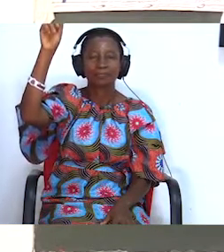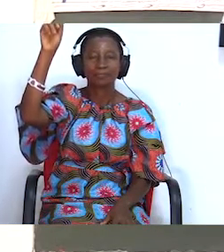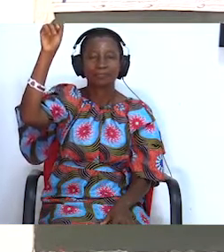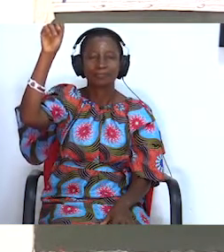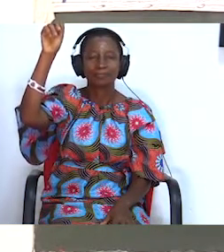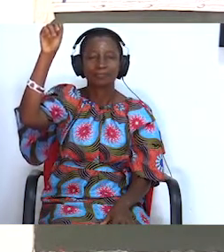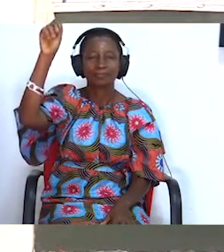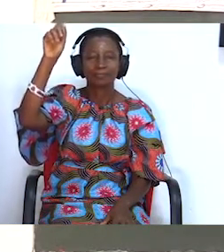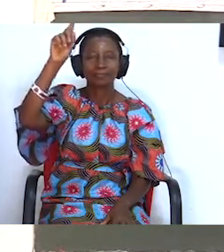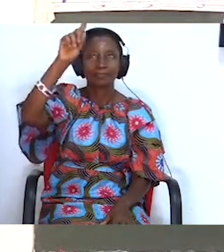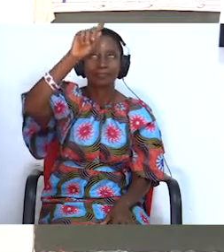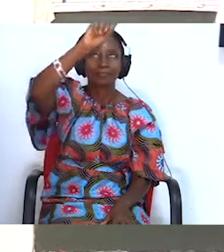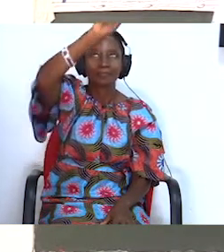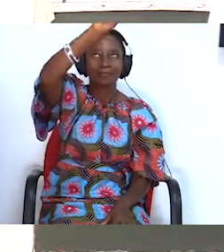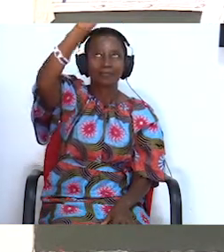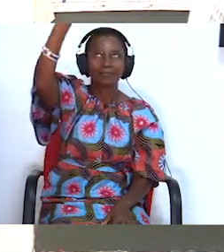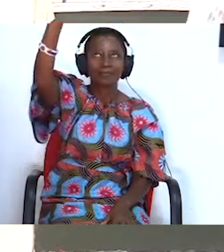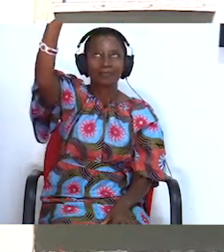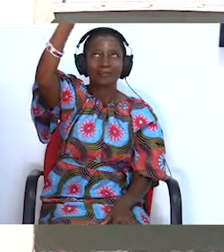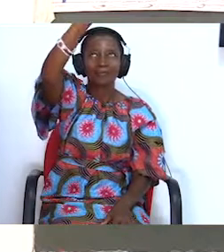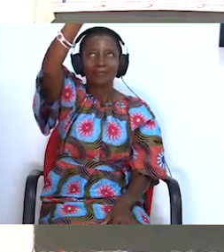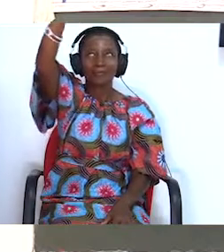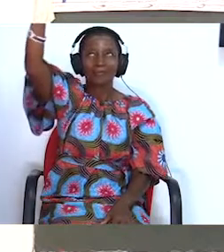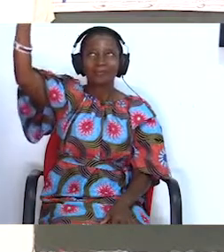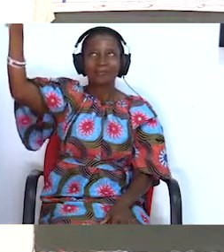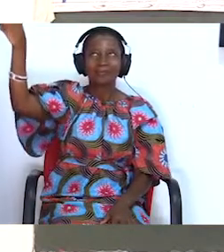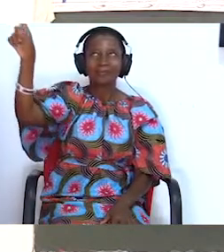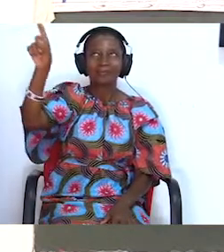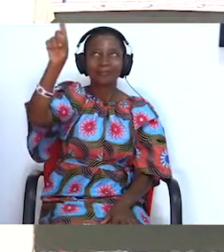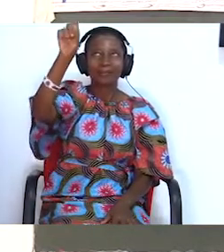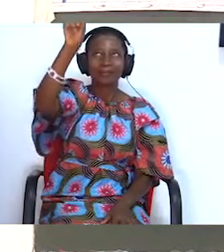down, and a flick. I repeat again.